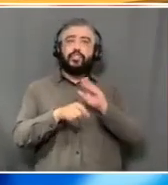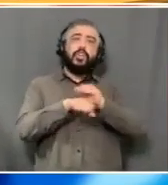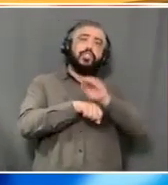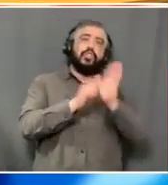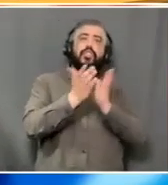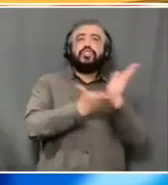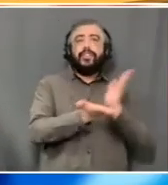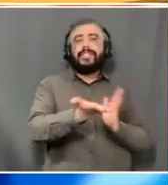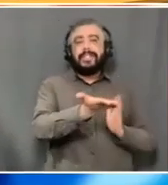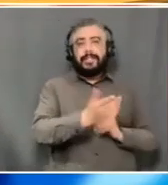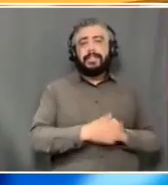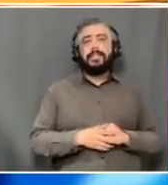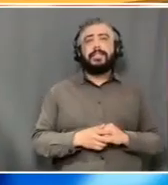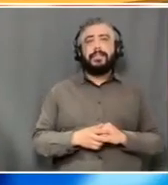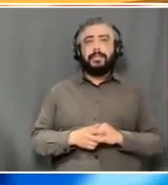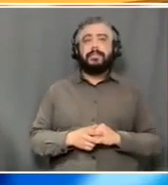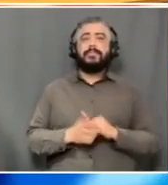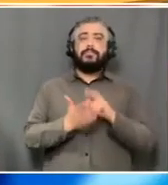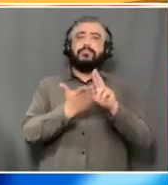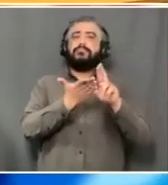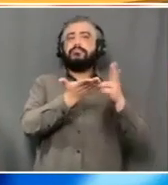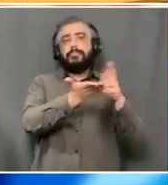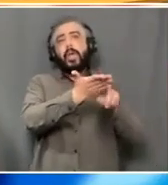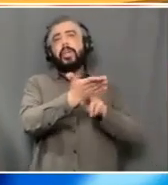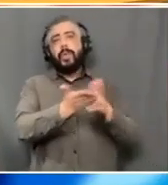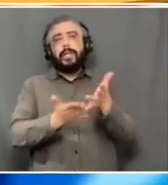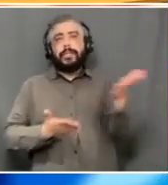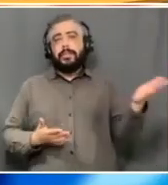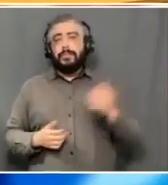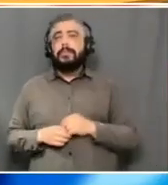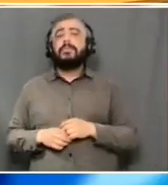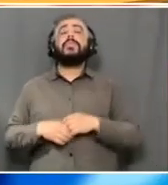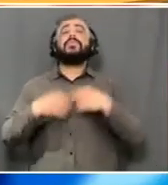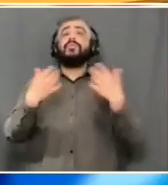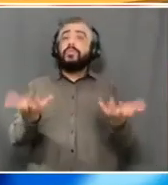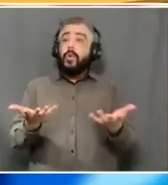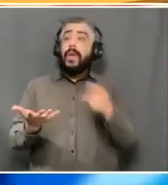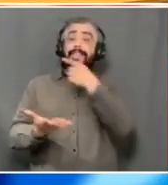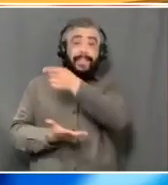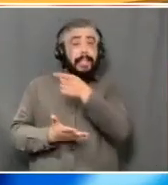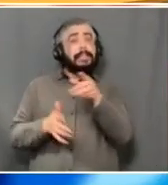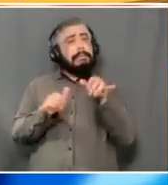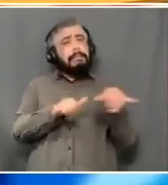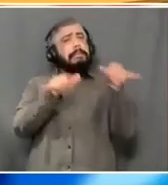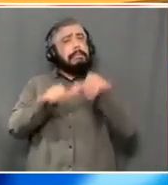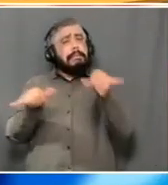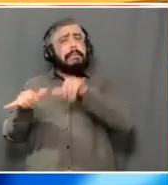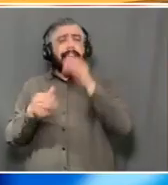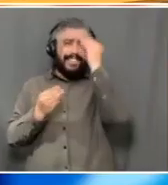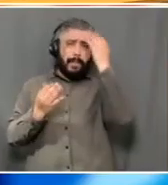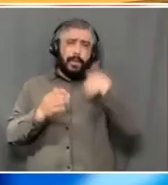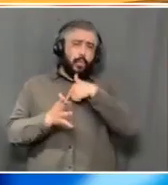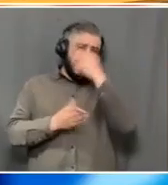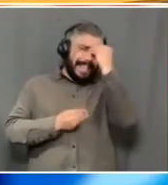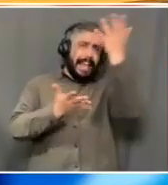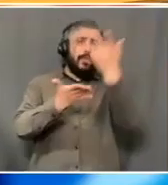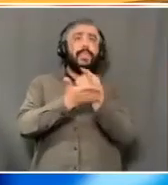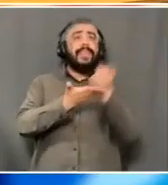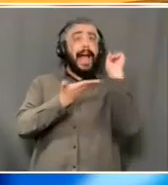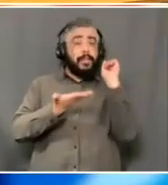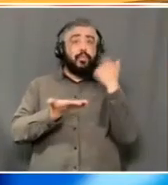services contracts. So this is kind of consistent with some information we provided last week when we talked